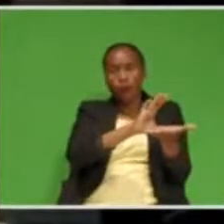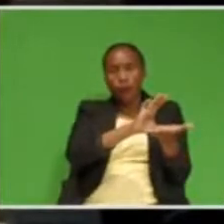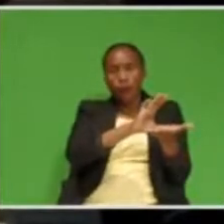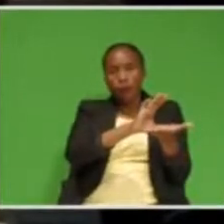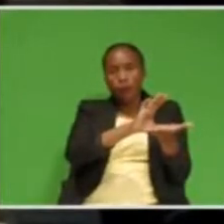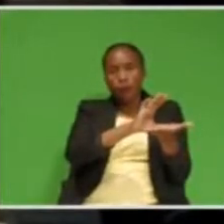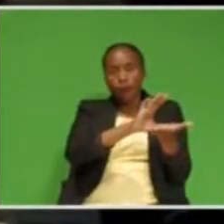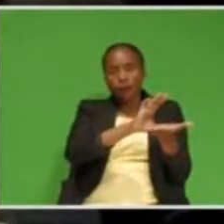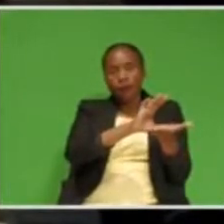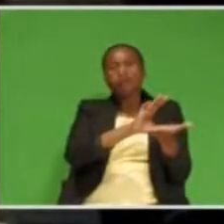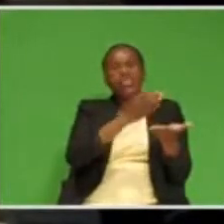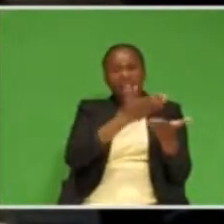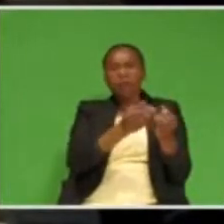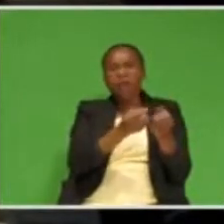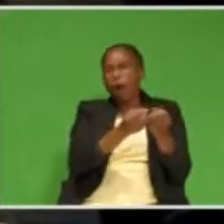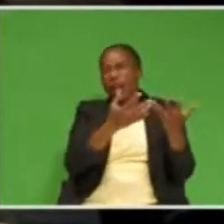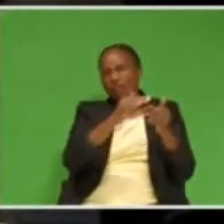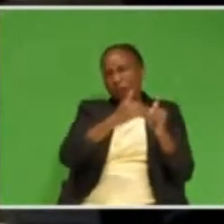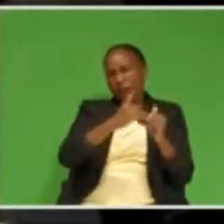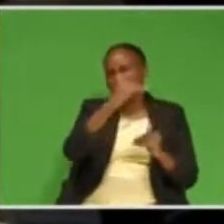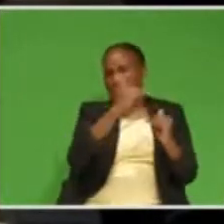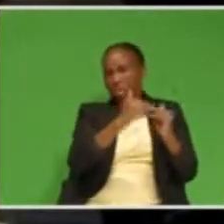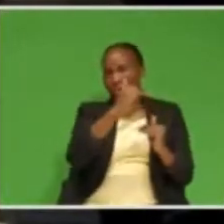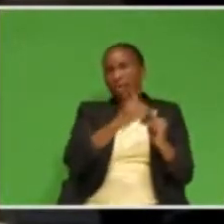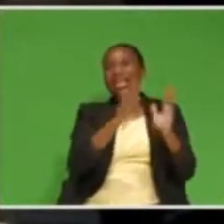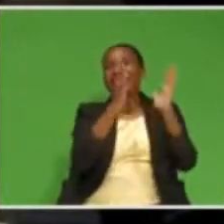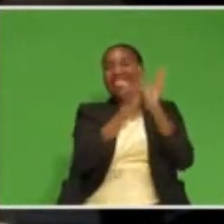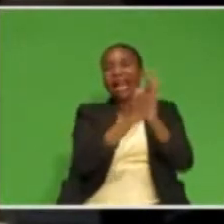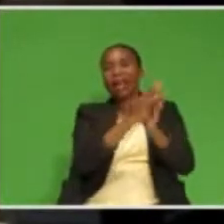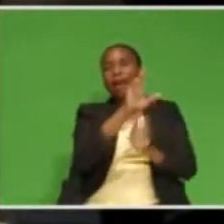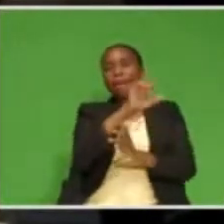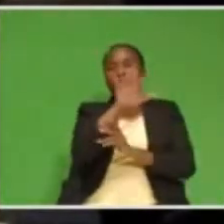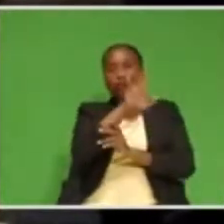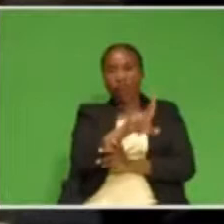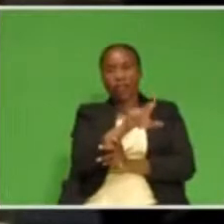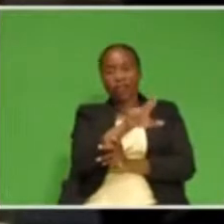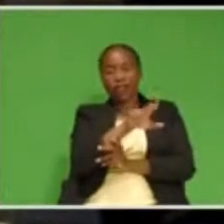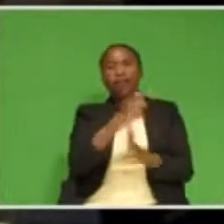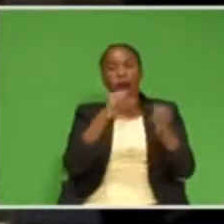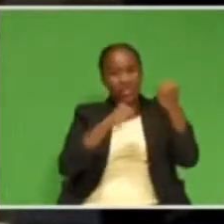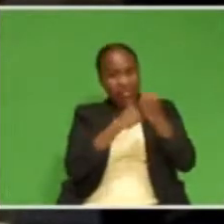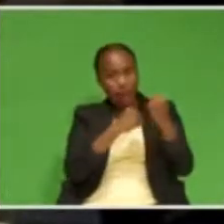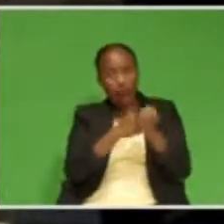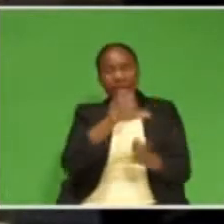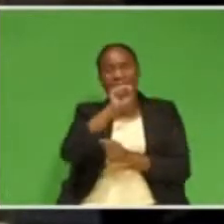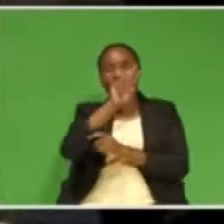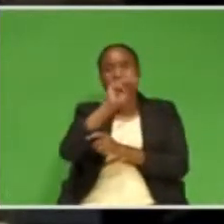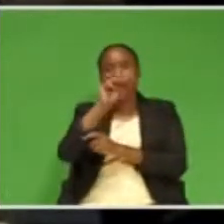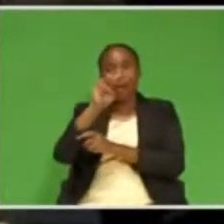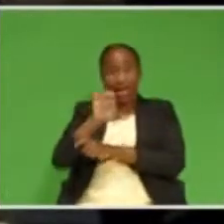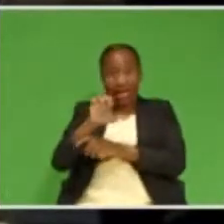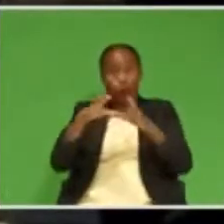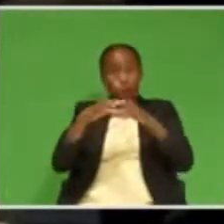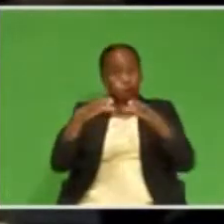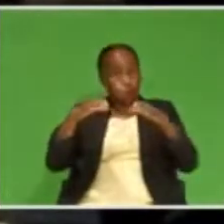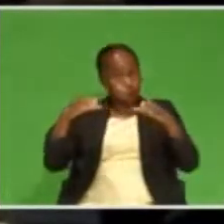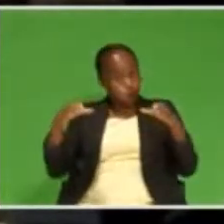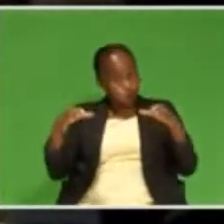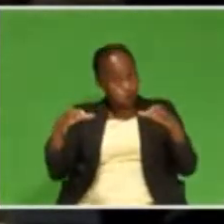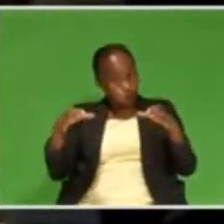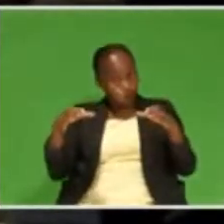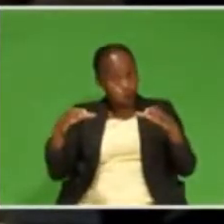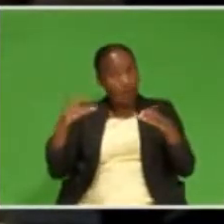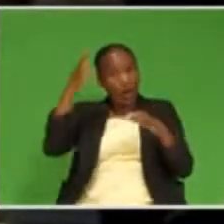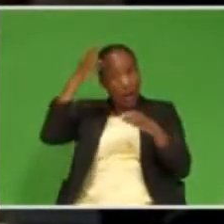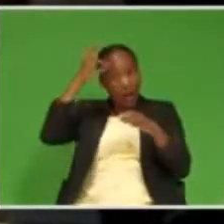which could get up to 10 billion rand to support SMME growth. Government,